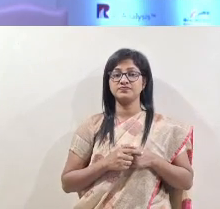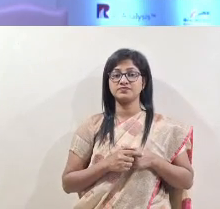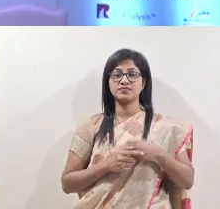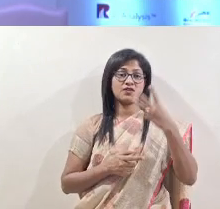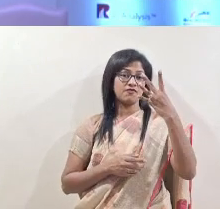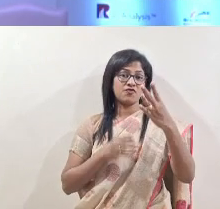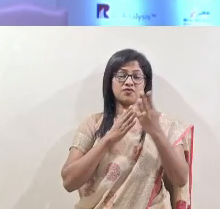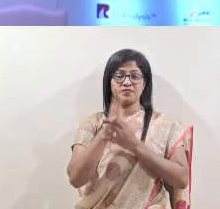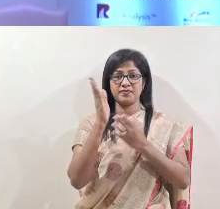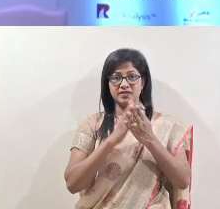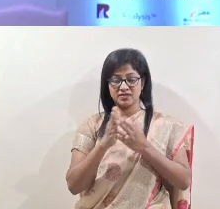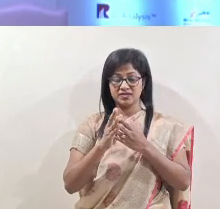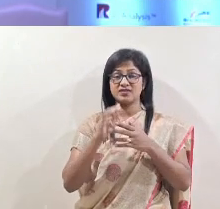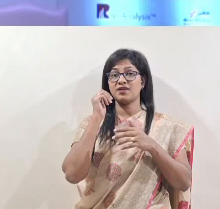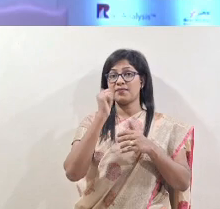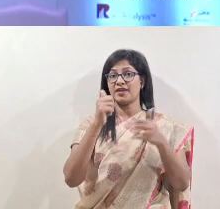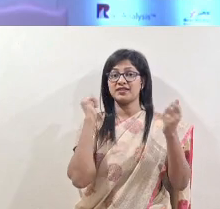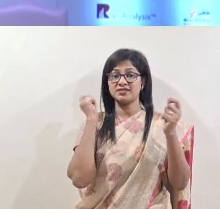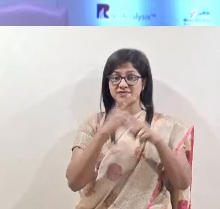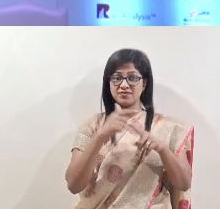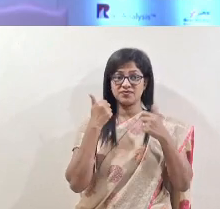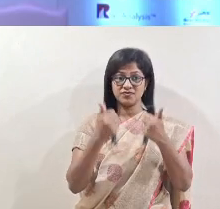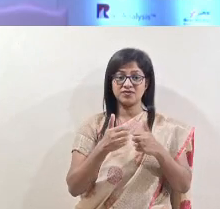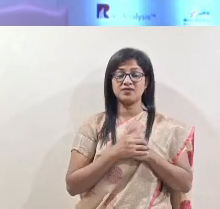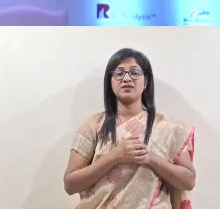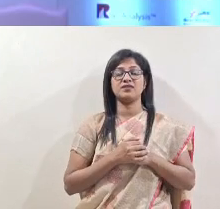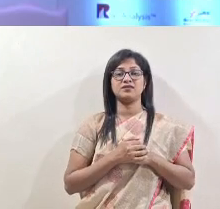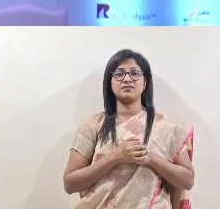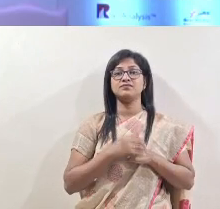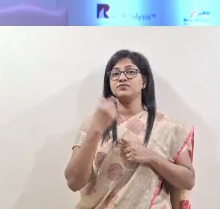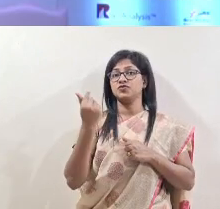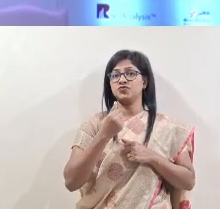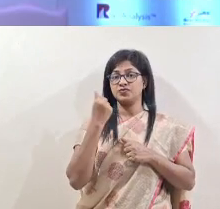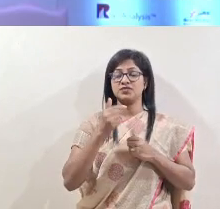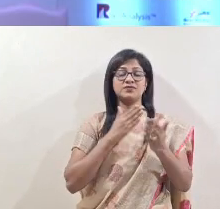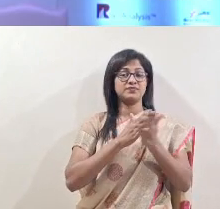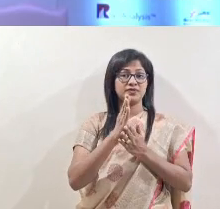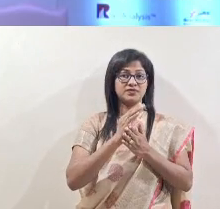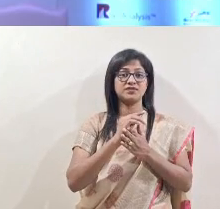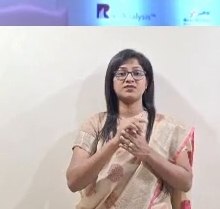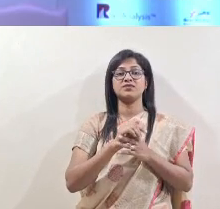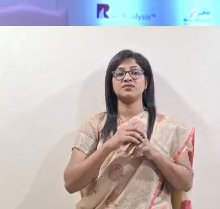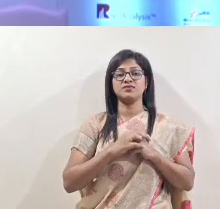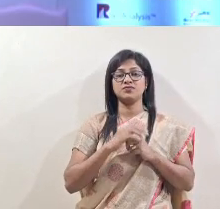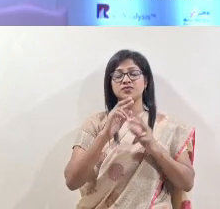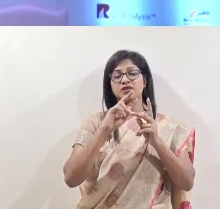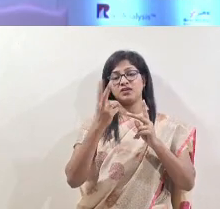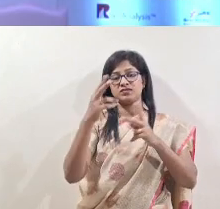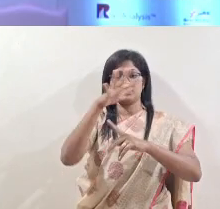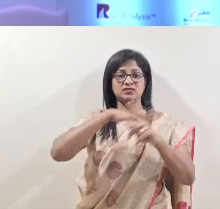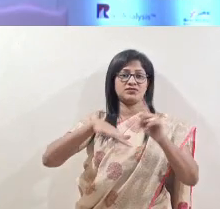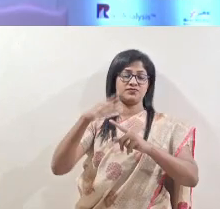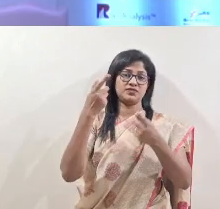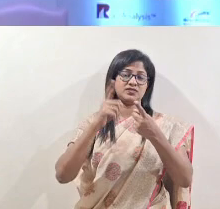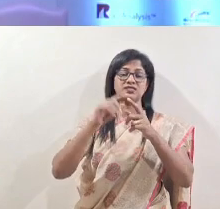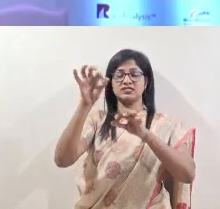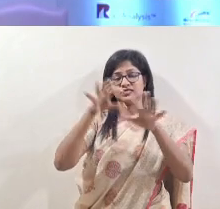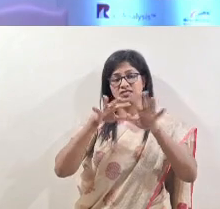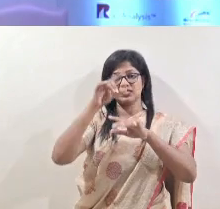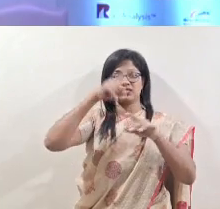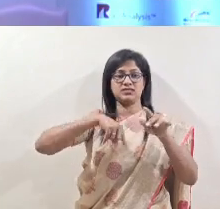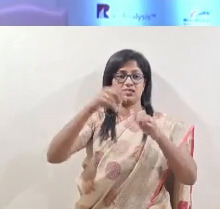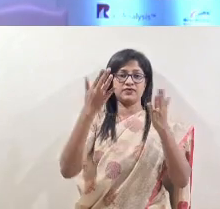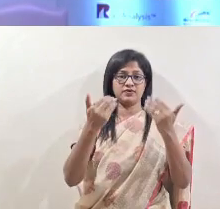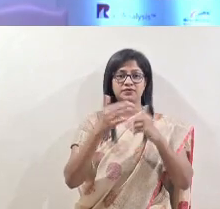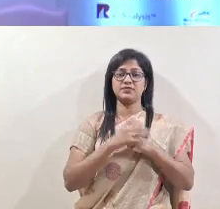identifying the most suitable method, we can utilize this methodology for other scenario in other cities of India.